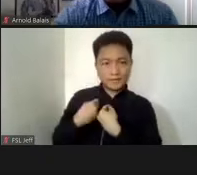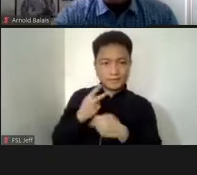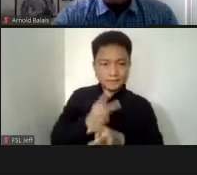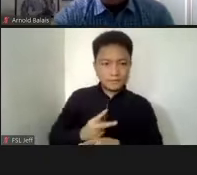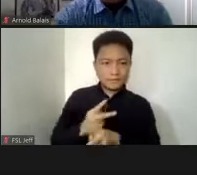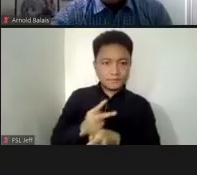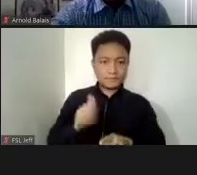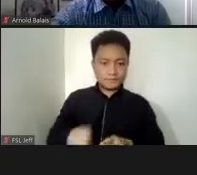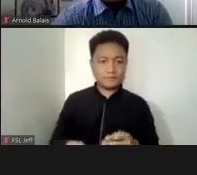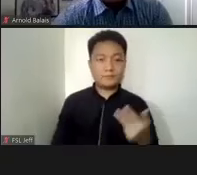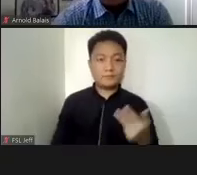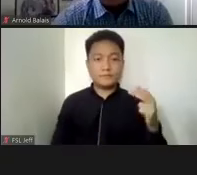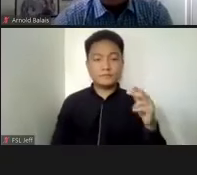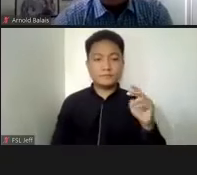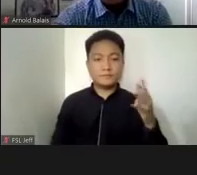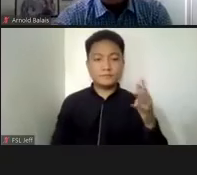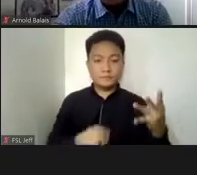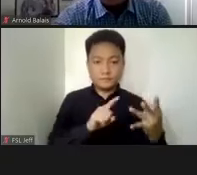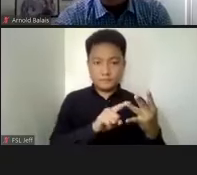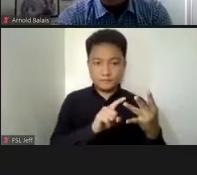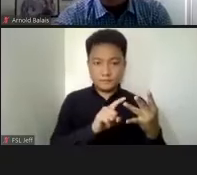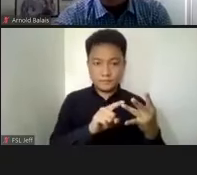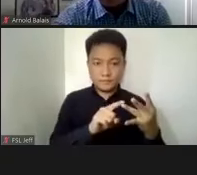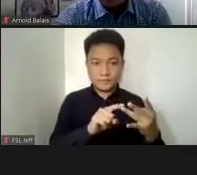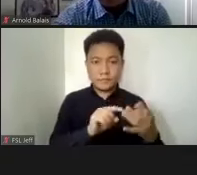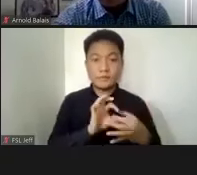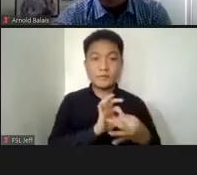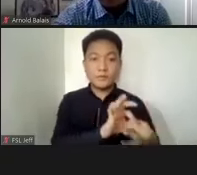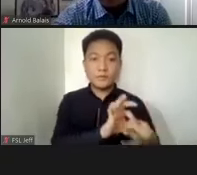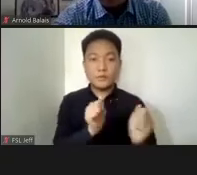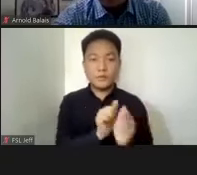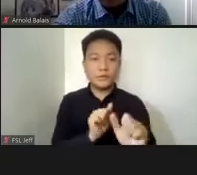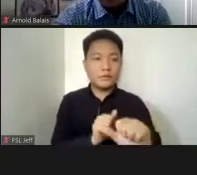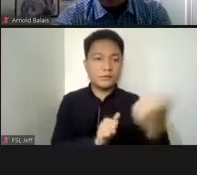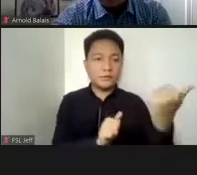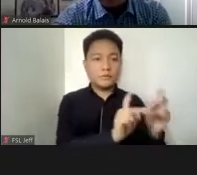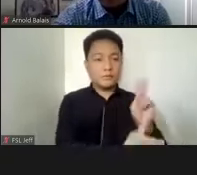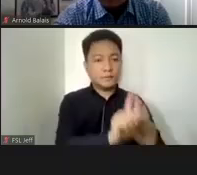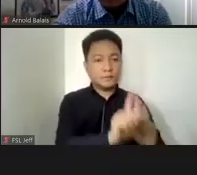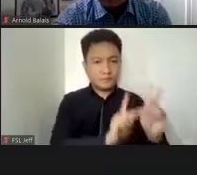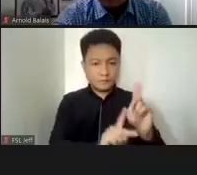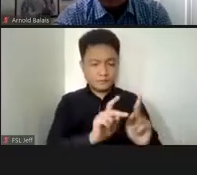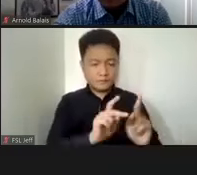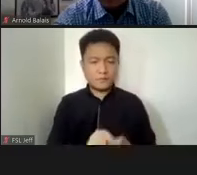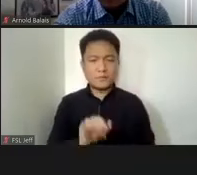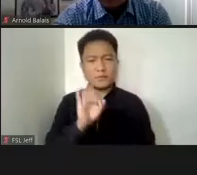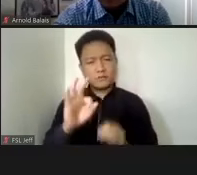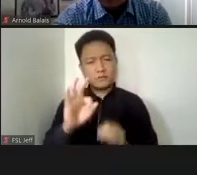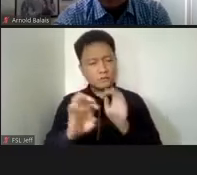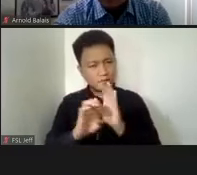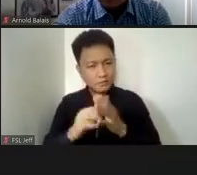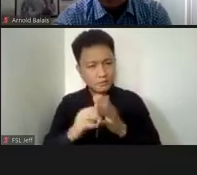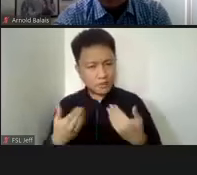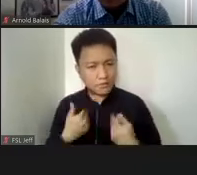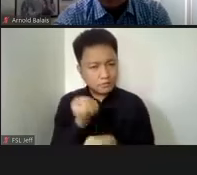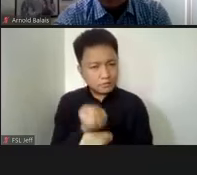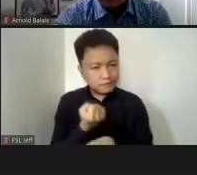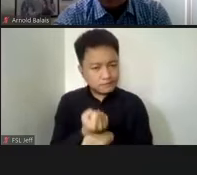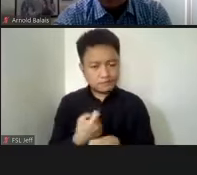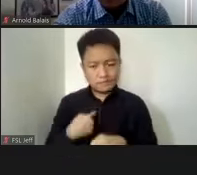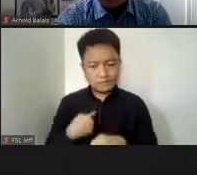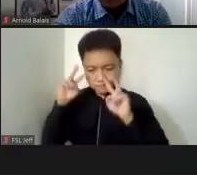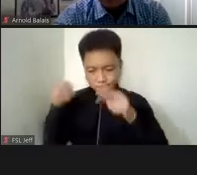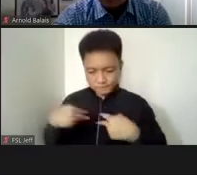a hard time finding yourself and finding the meaning of your life, then you will be patient